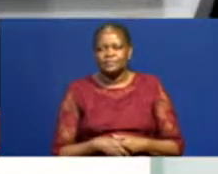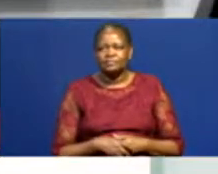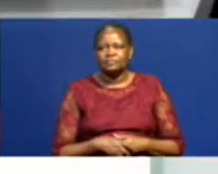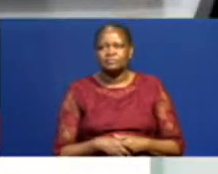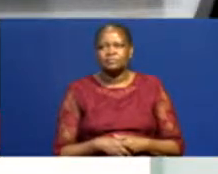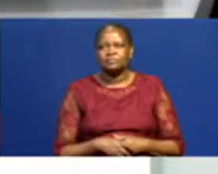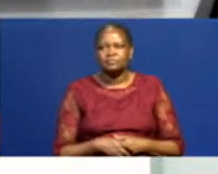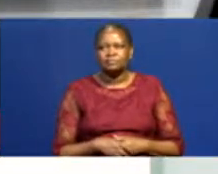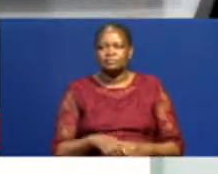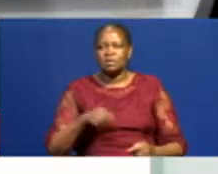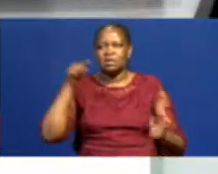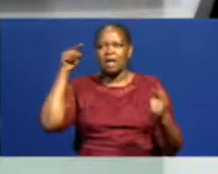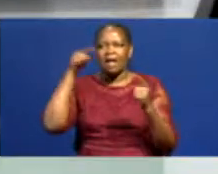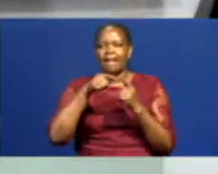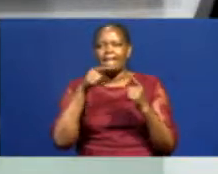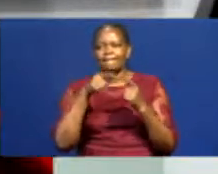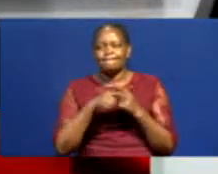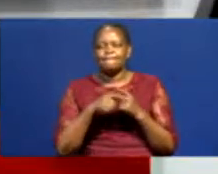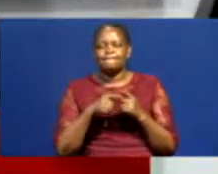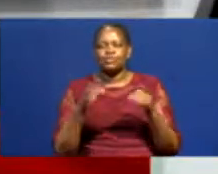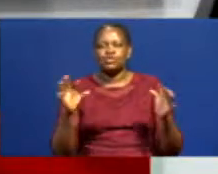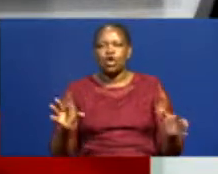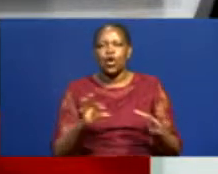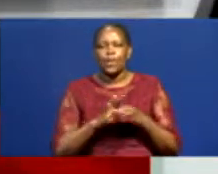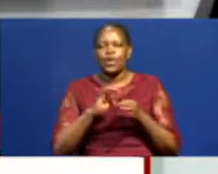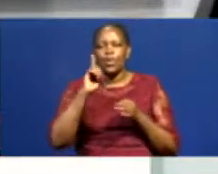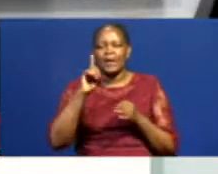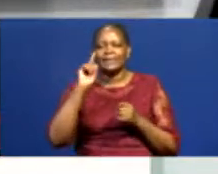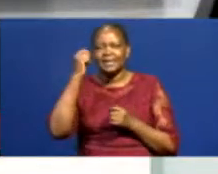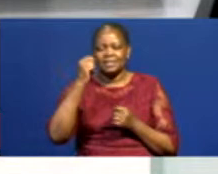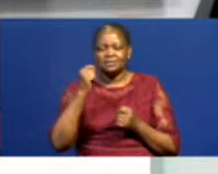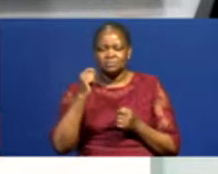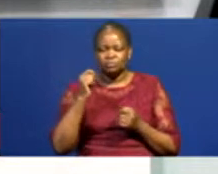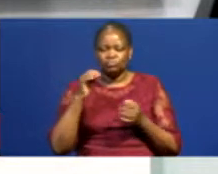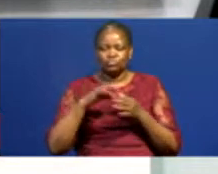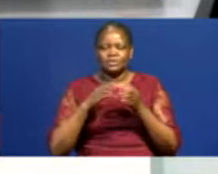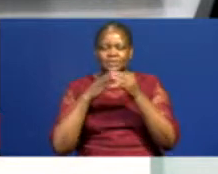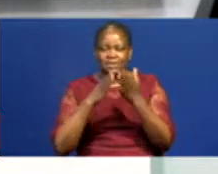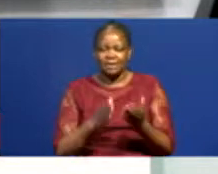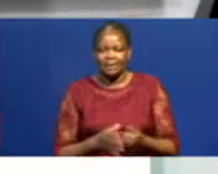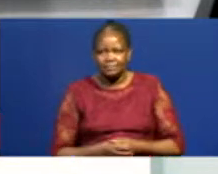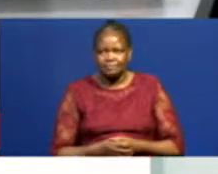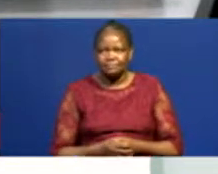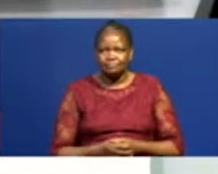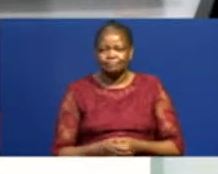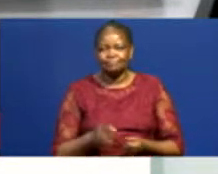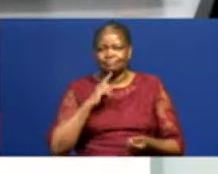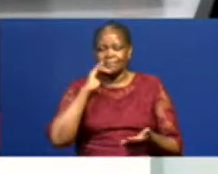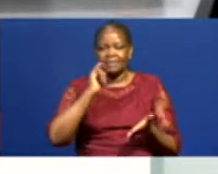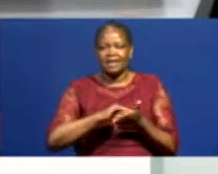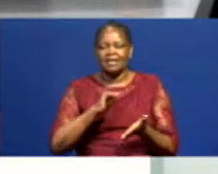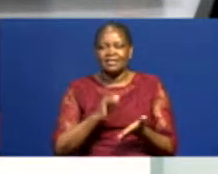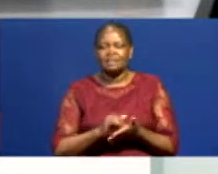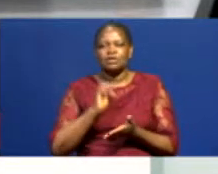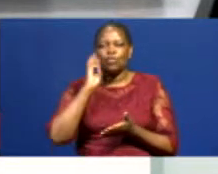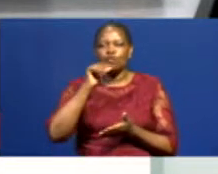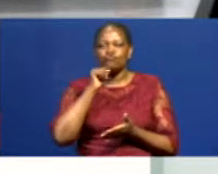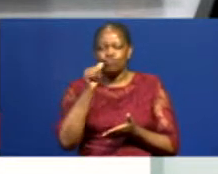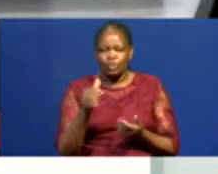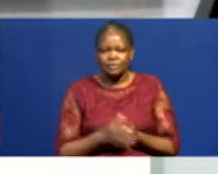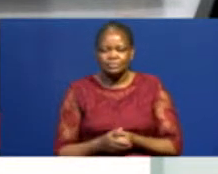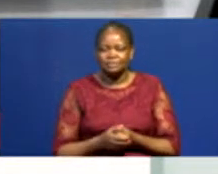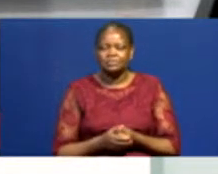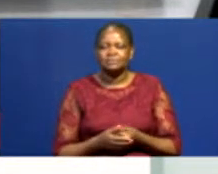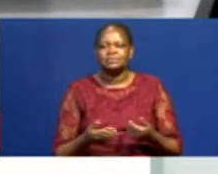Now, the Azimio La Umoja One Kenya coalition leader Raila Odinga now says that they will not enter